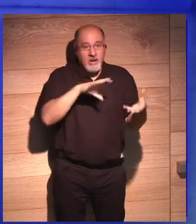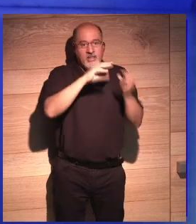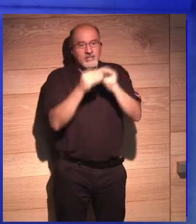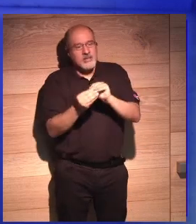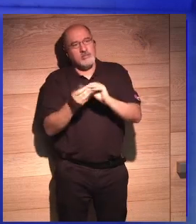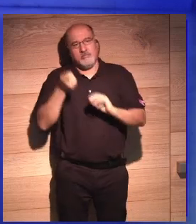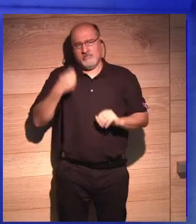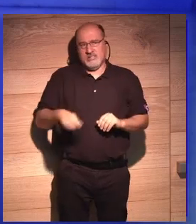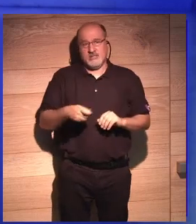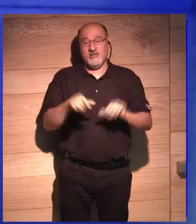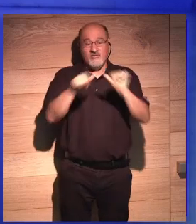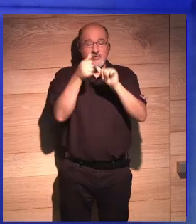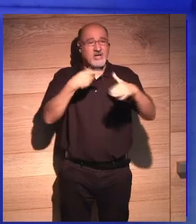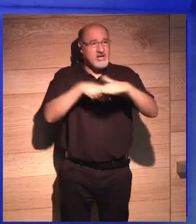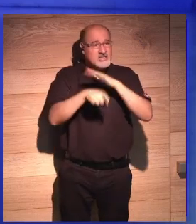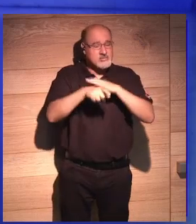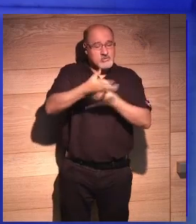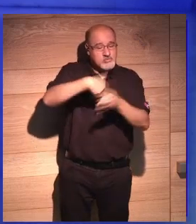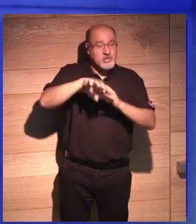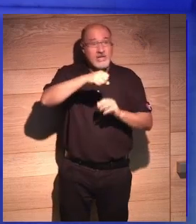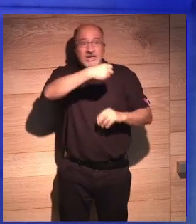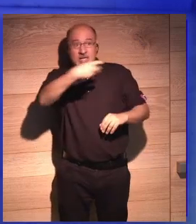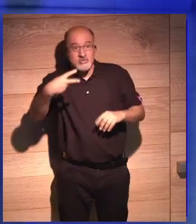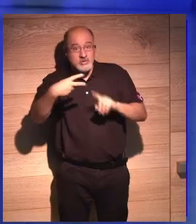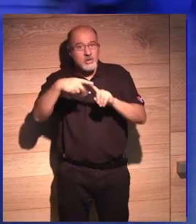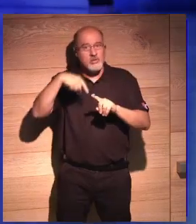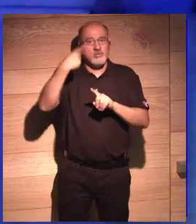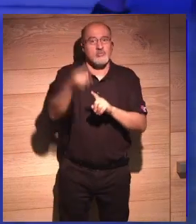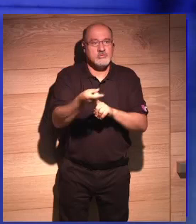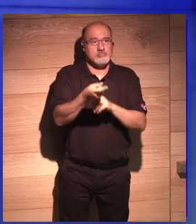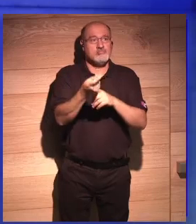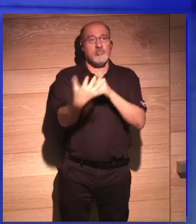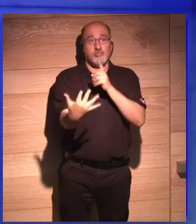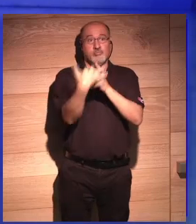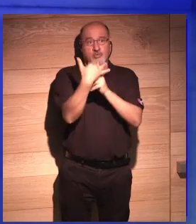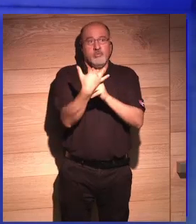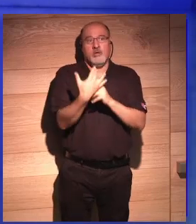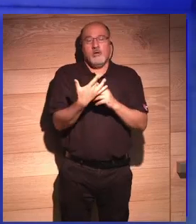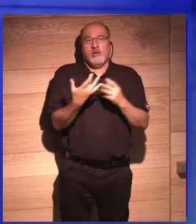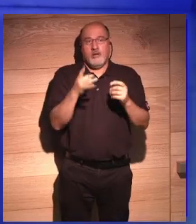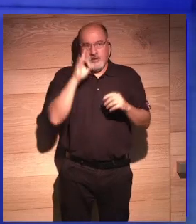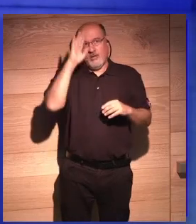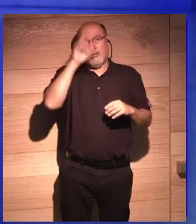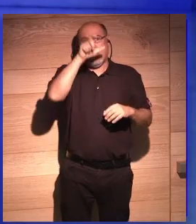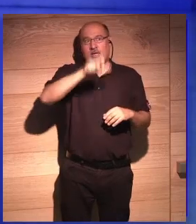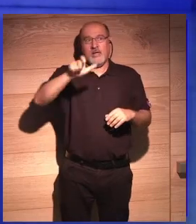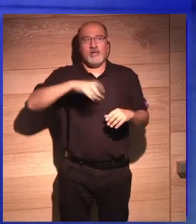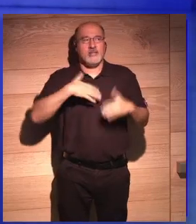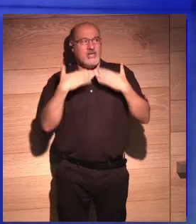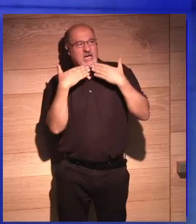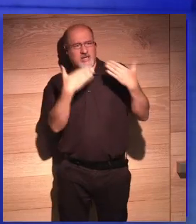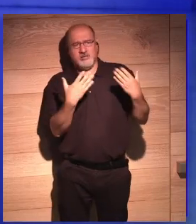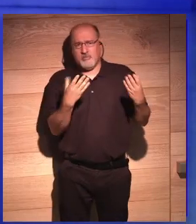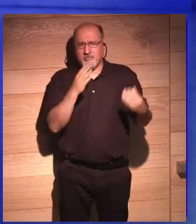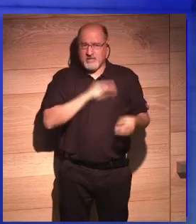the results from that, from the audience, are encouraging. And so tactile surfaces,